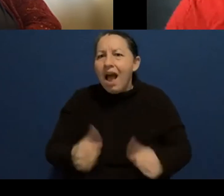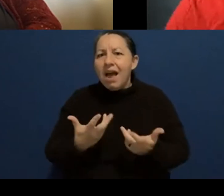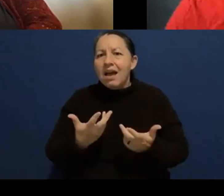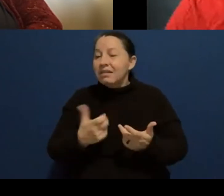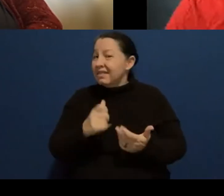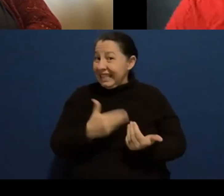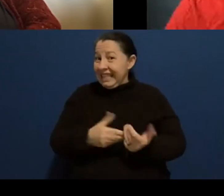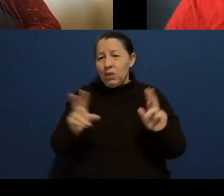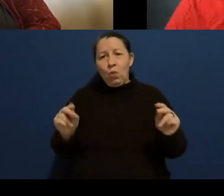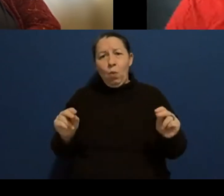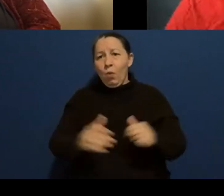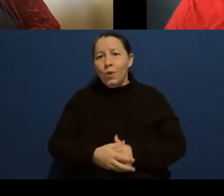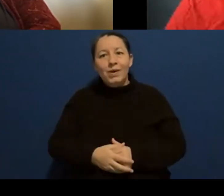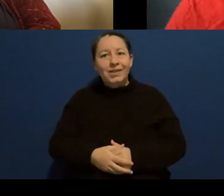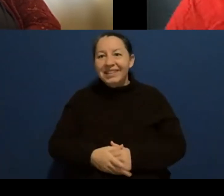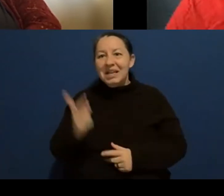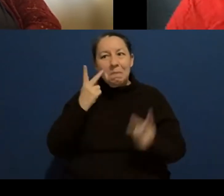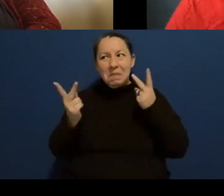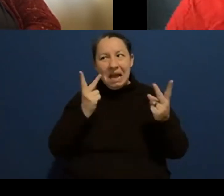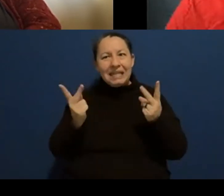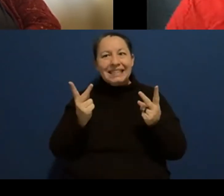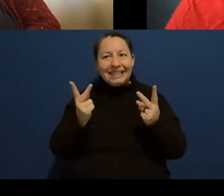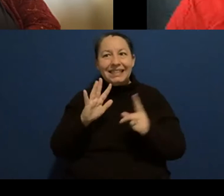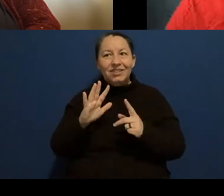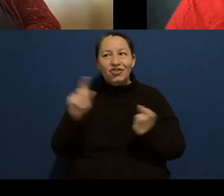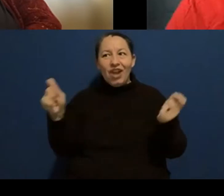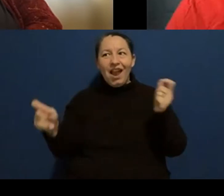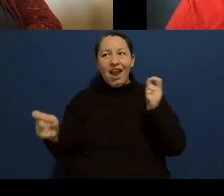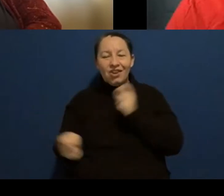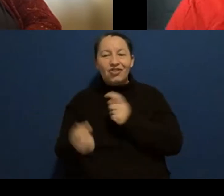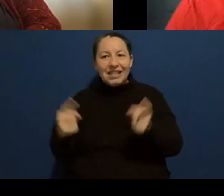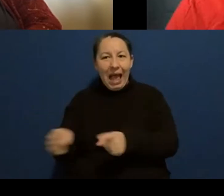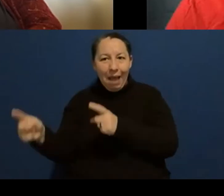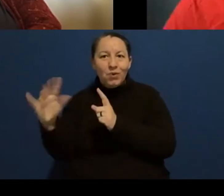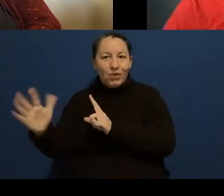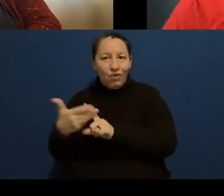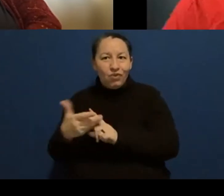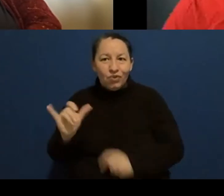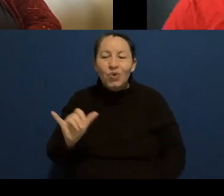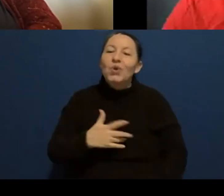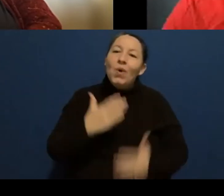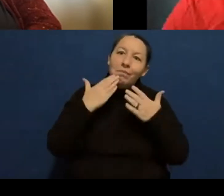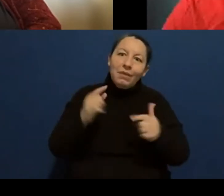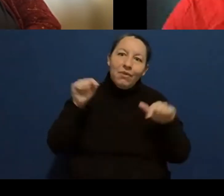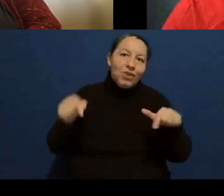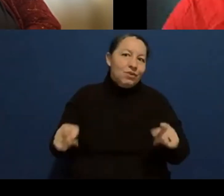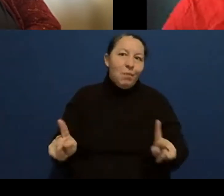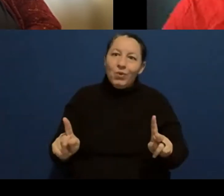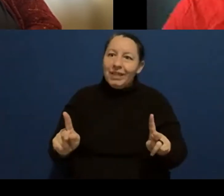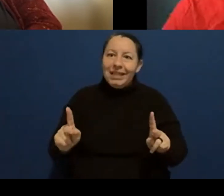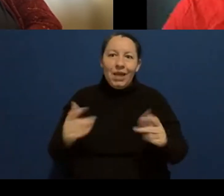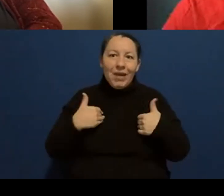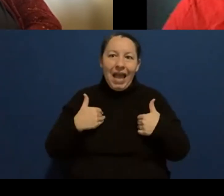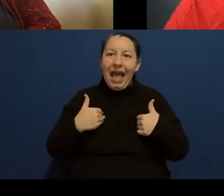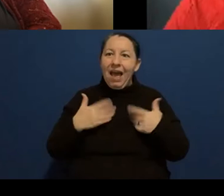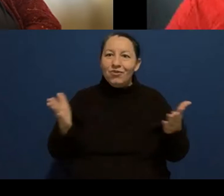changes happening, and I'm thankful for this opportunity that we have to share with you all. So I'm going to